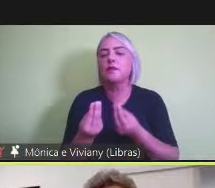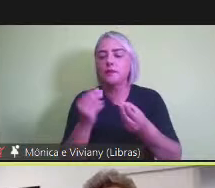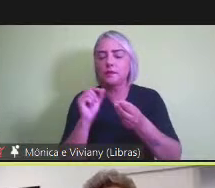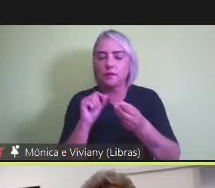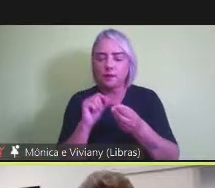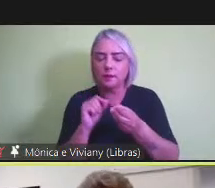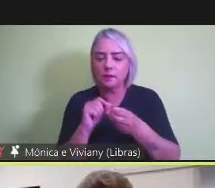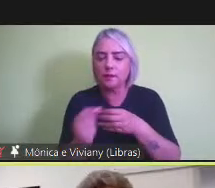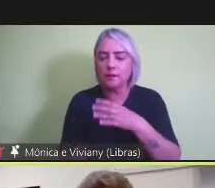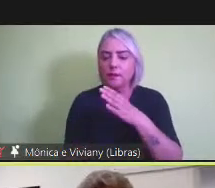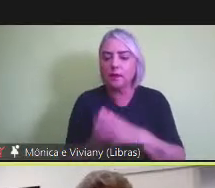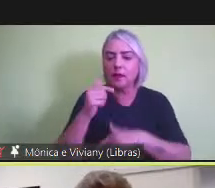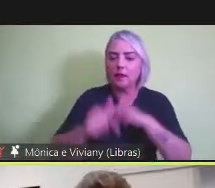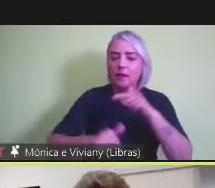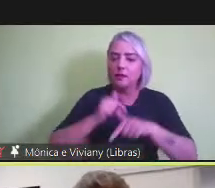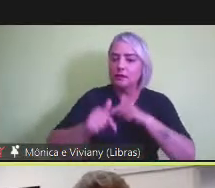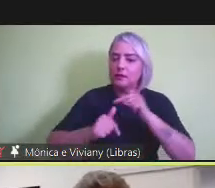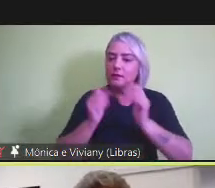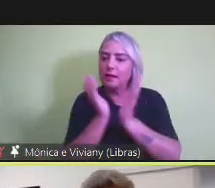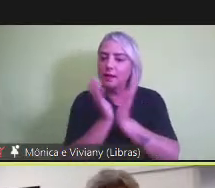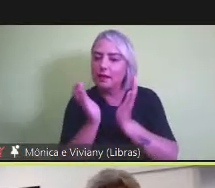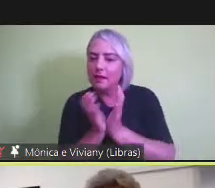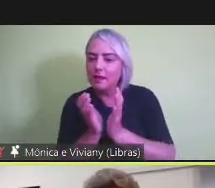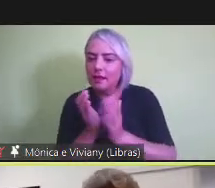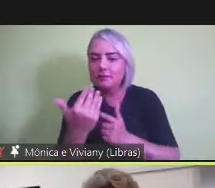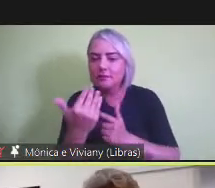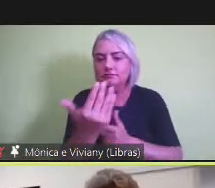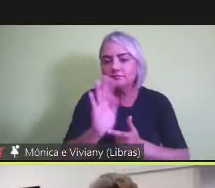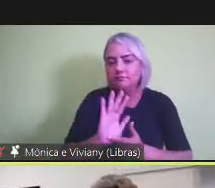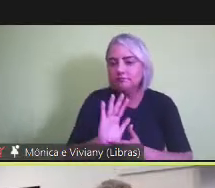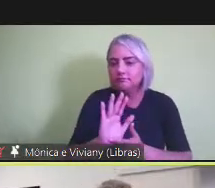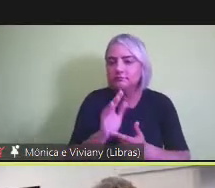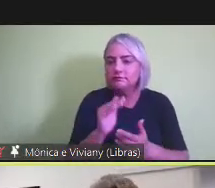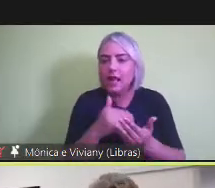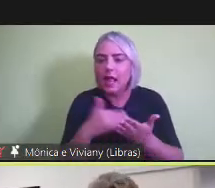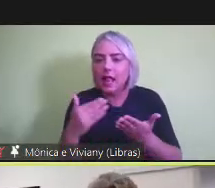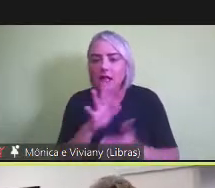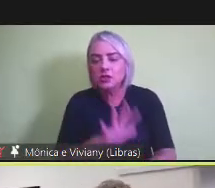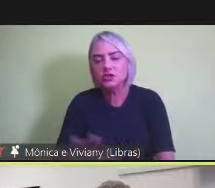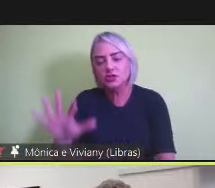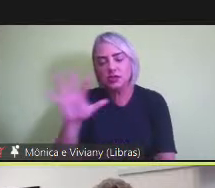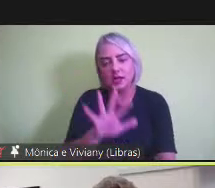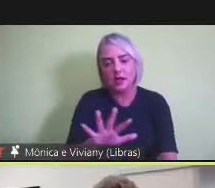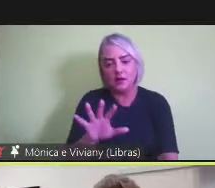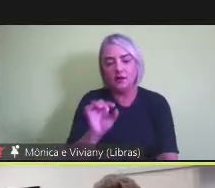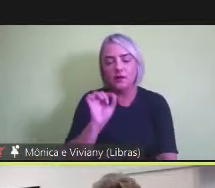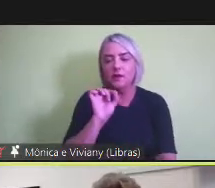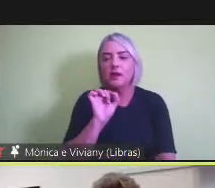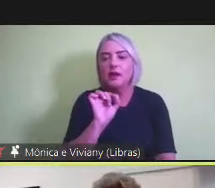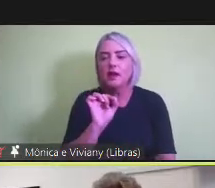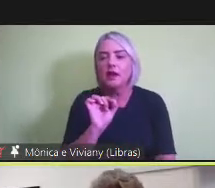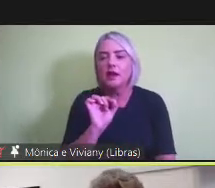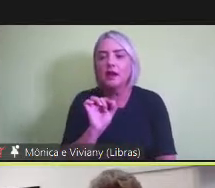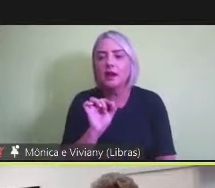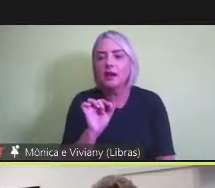So how do you produce this working group and collaboration? So very generally, because